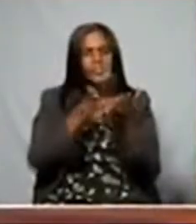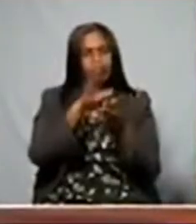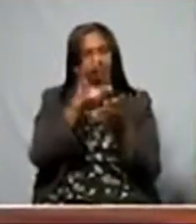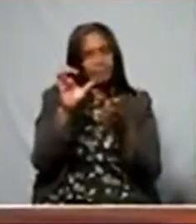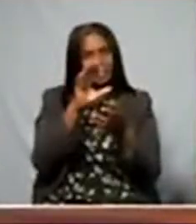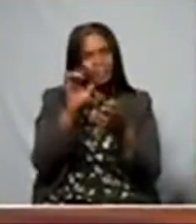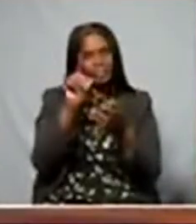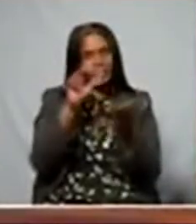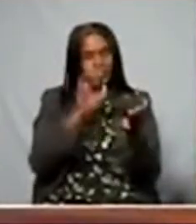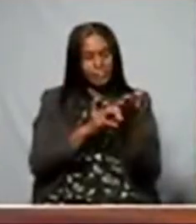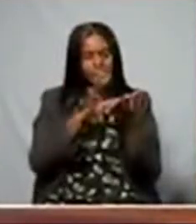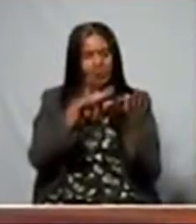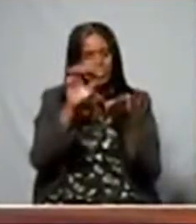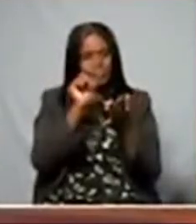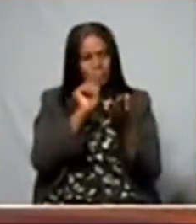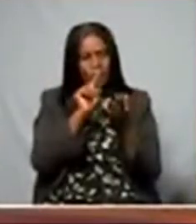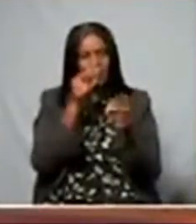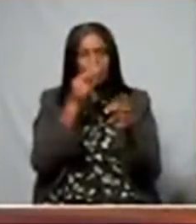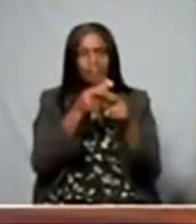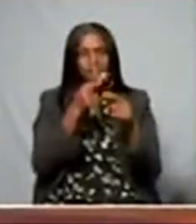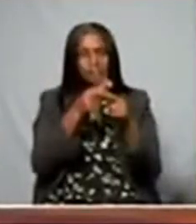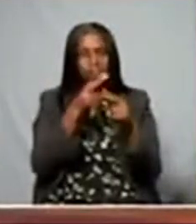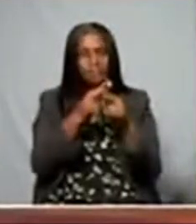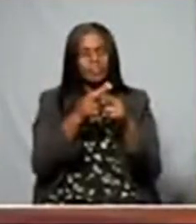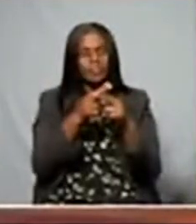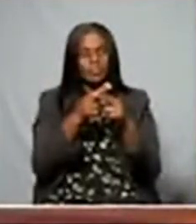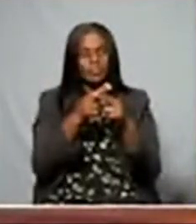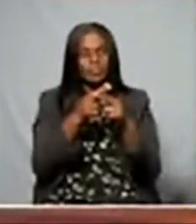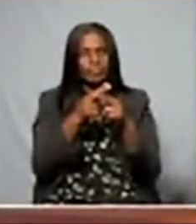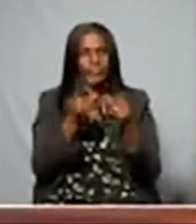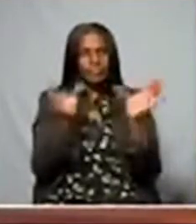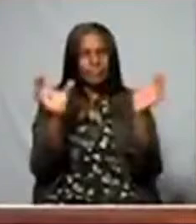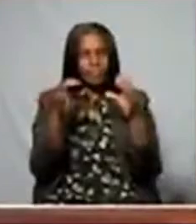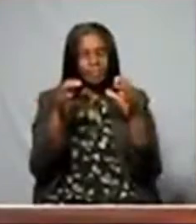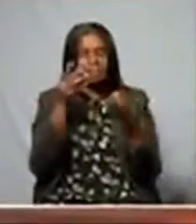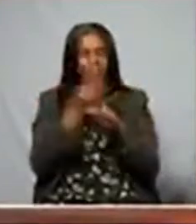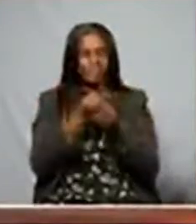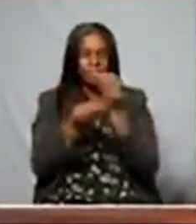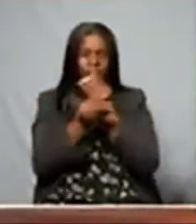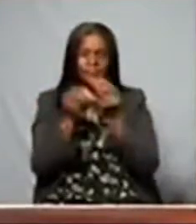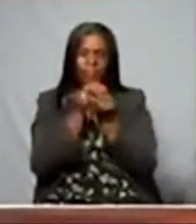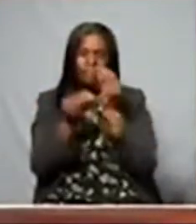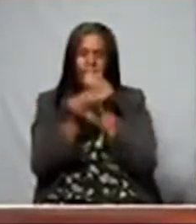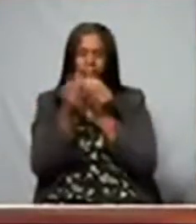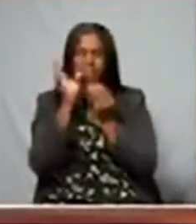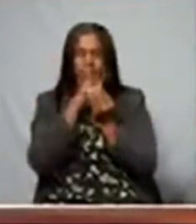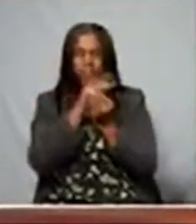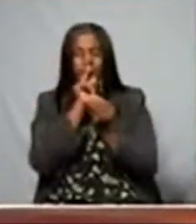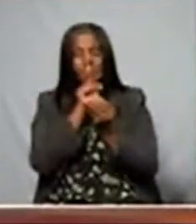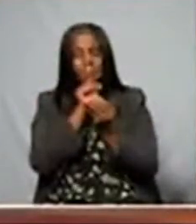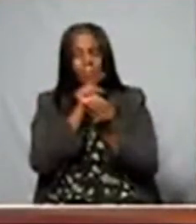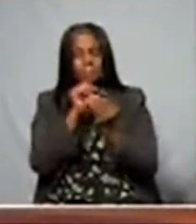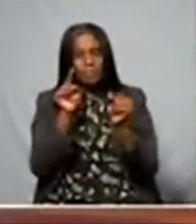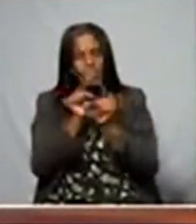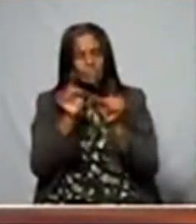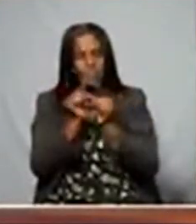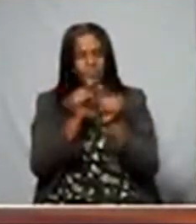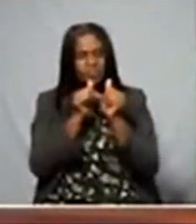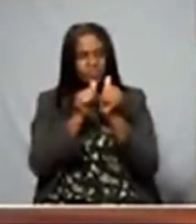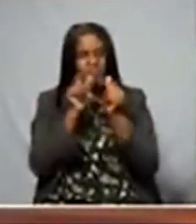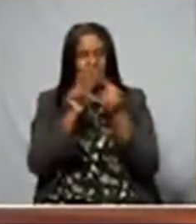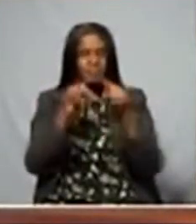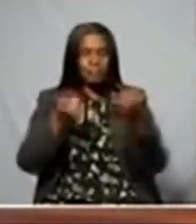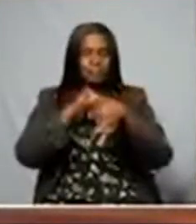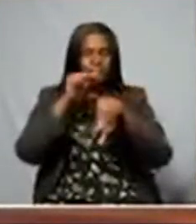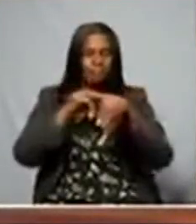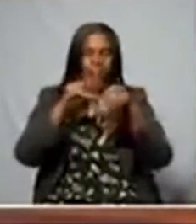1,500 is called the community contribution. That is according to the National